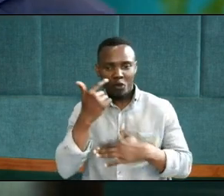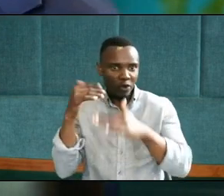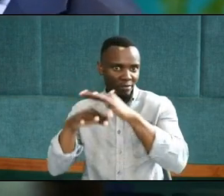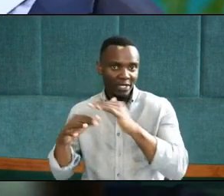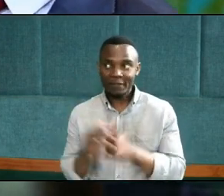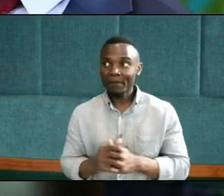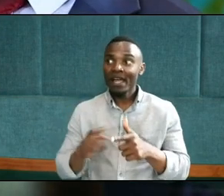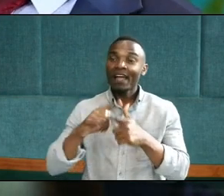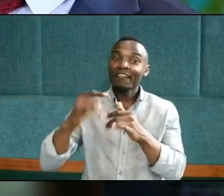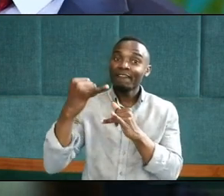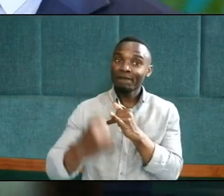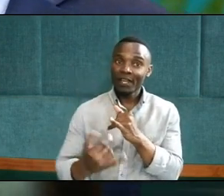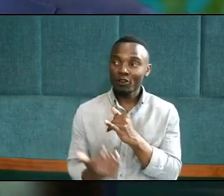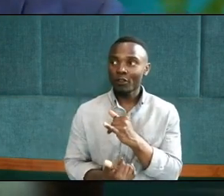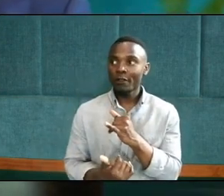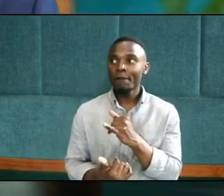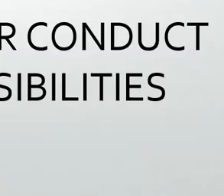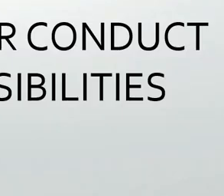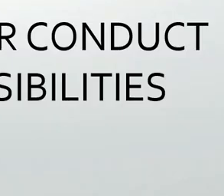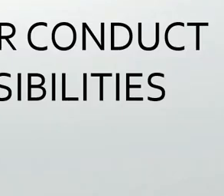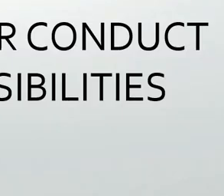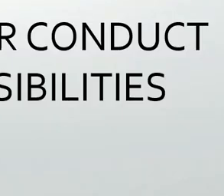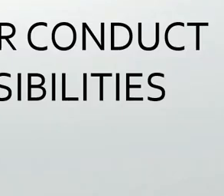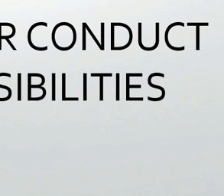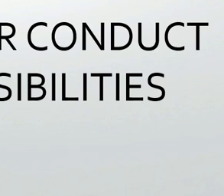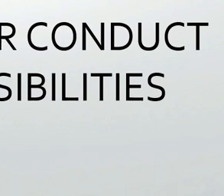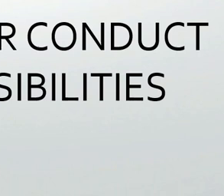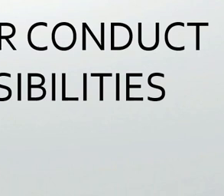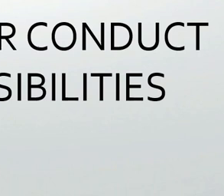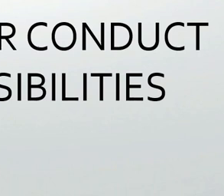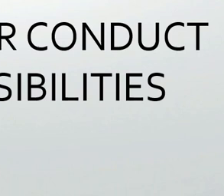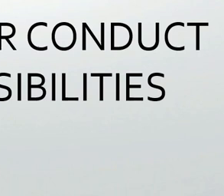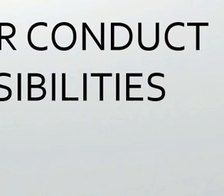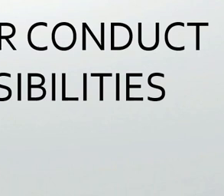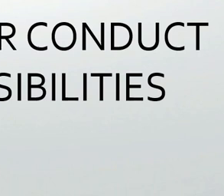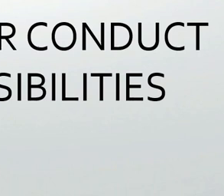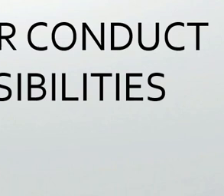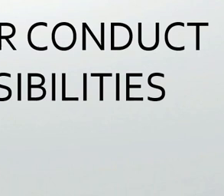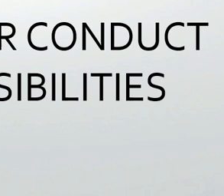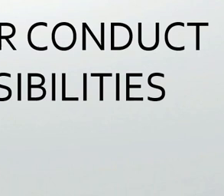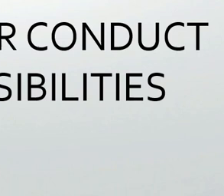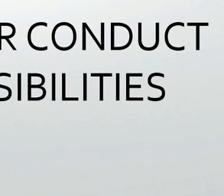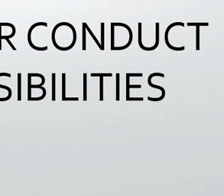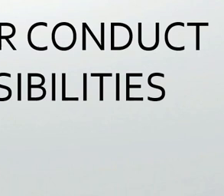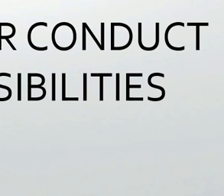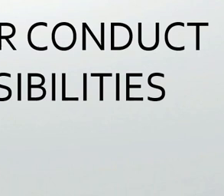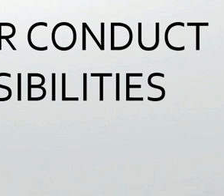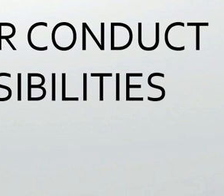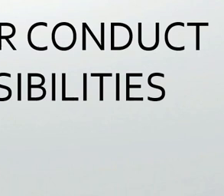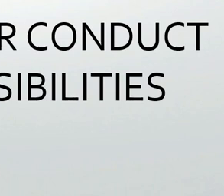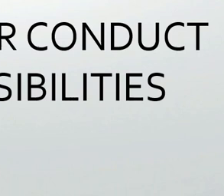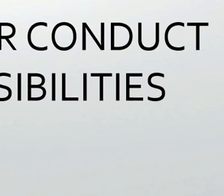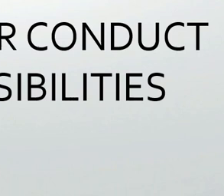And then the last bit, what are their responsibilities? These people that are citizens, these people that